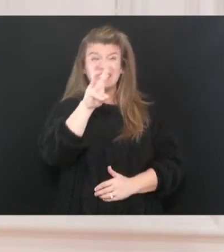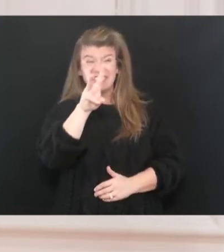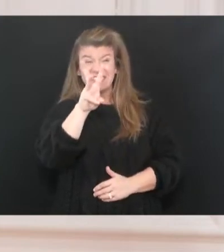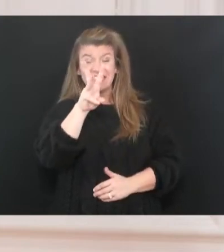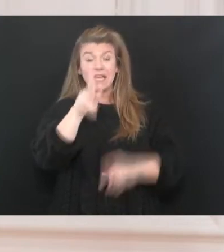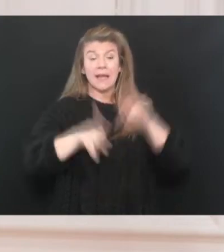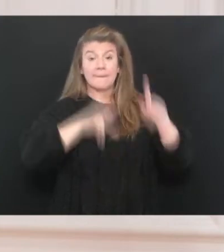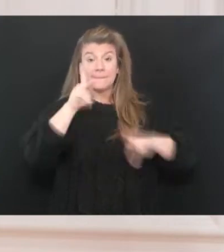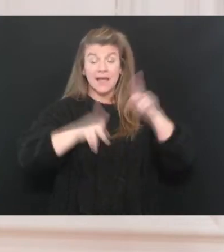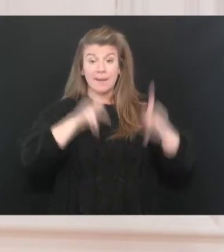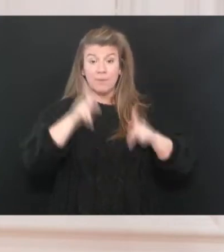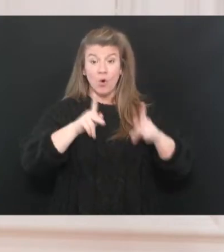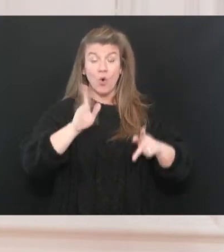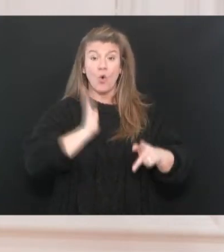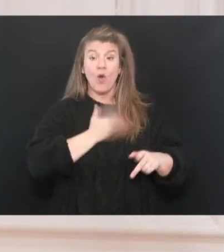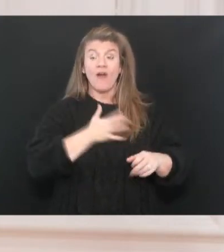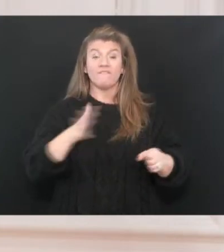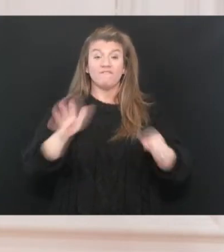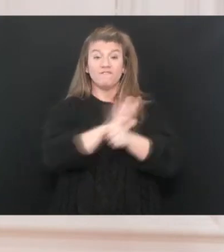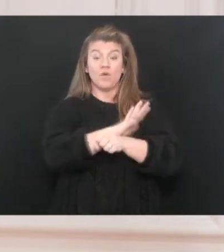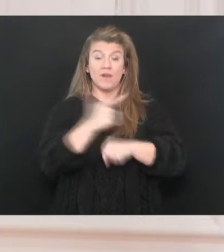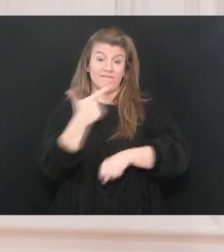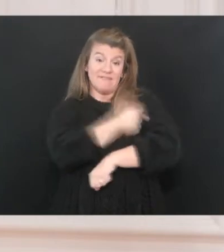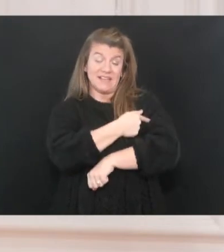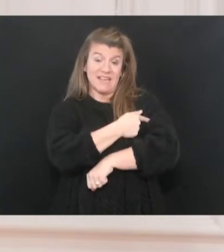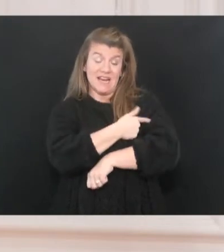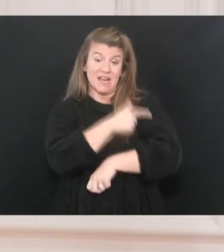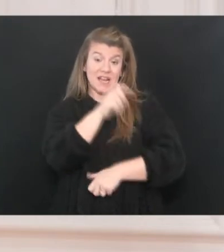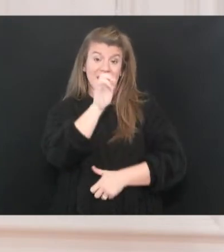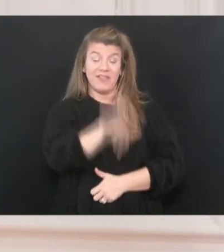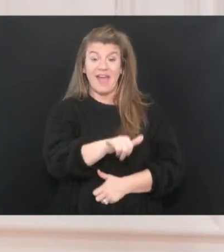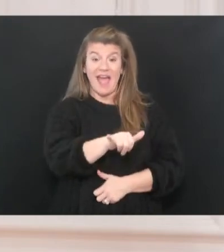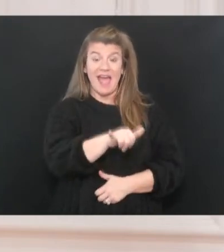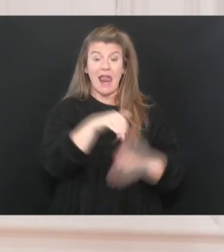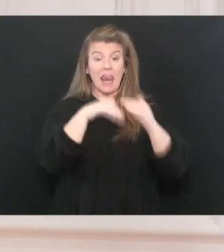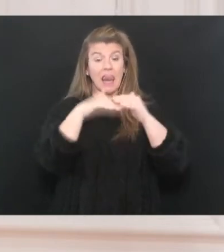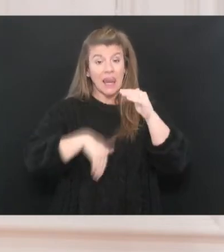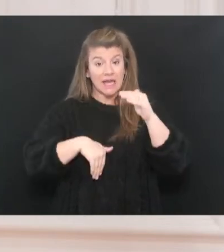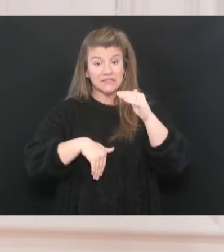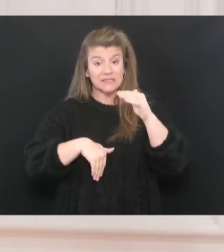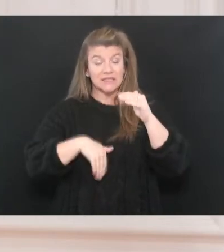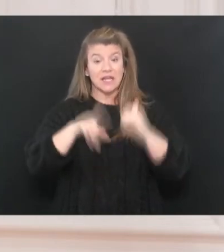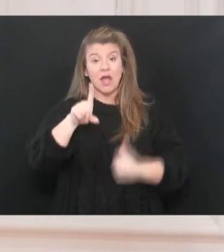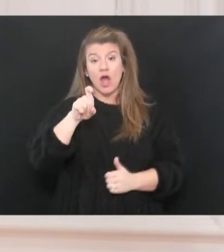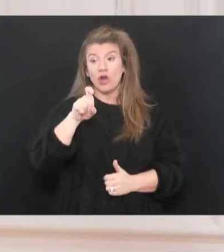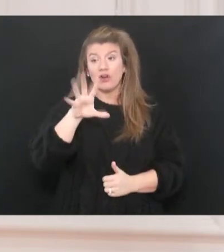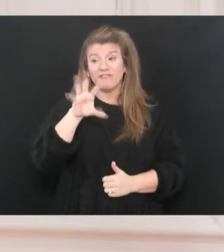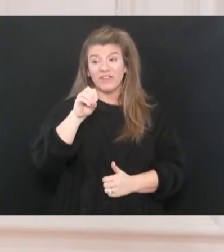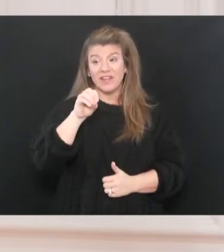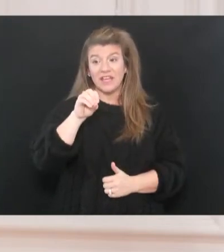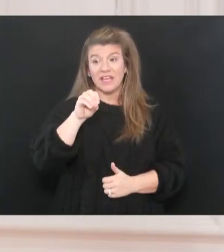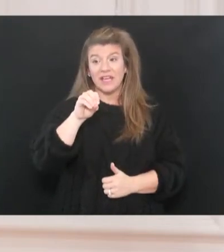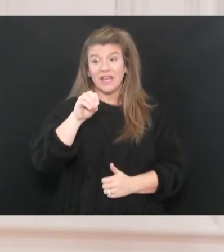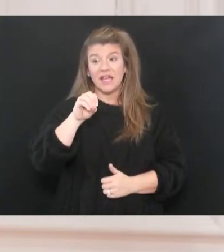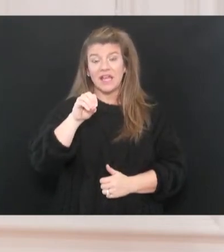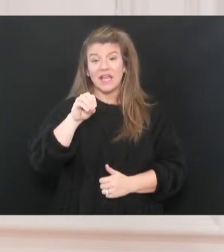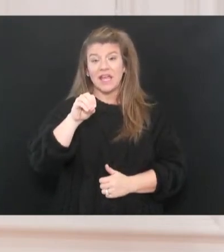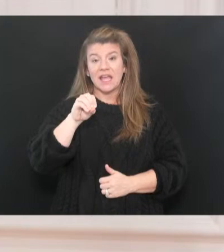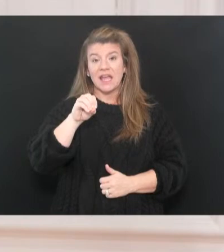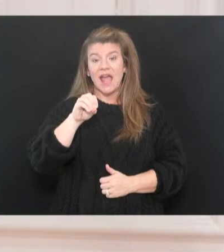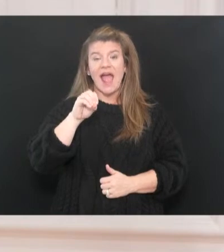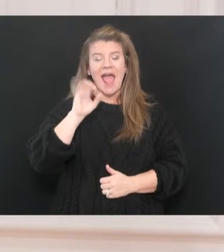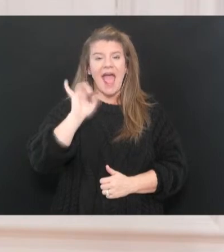573,336 people that we've fully vaccinated, that less than 150 have been